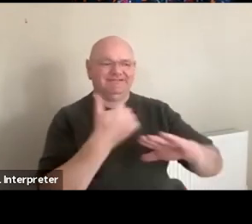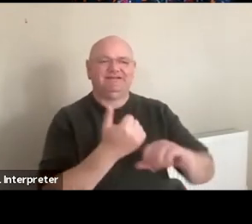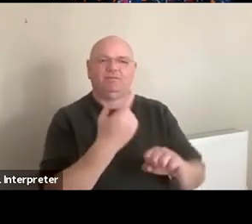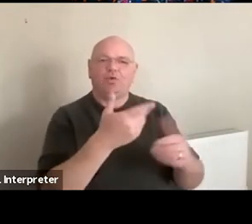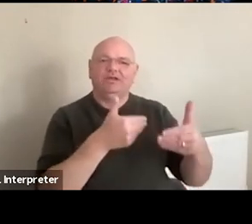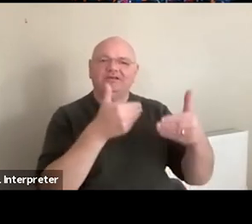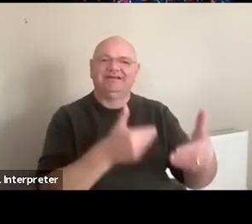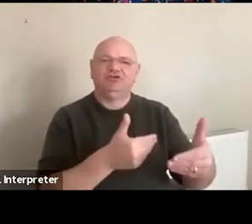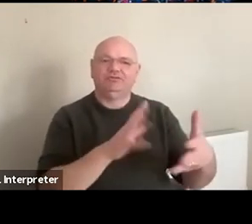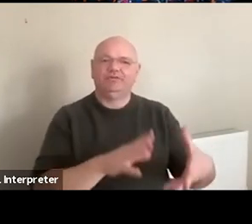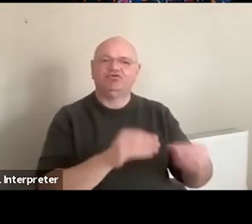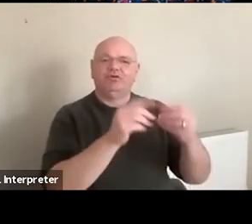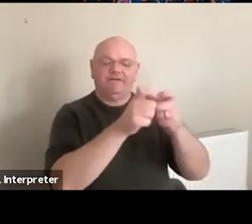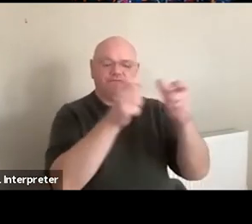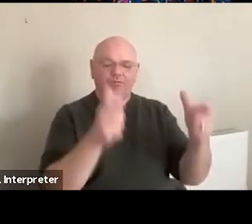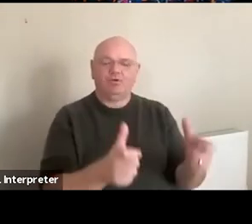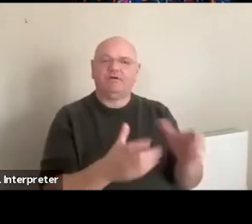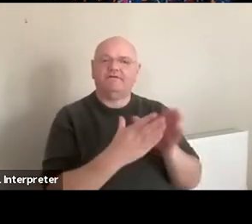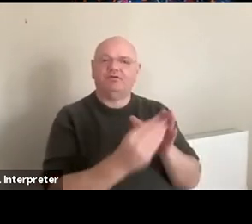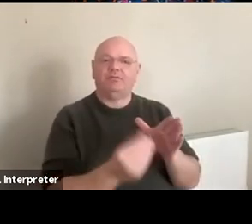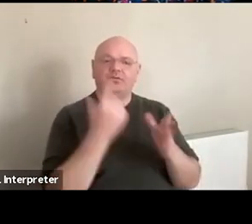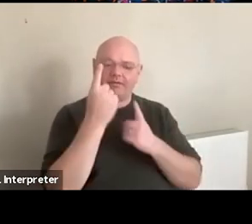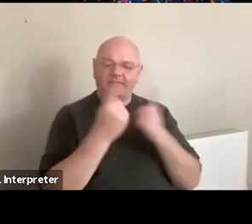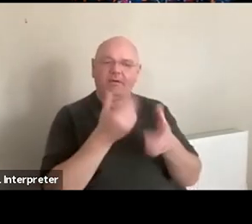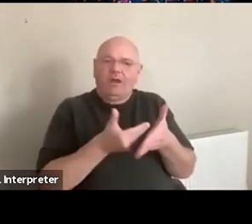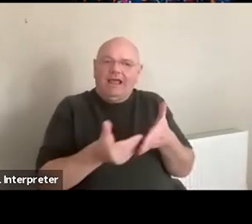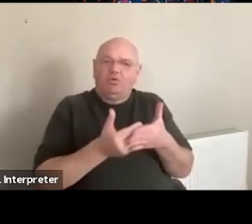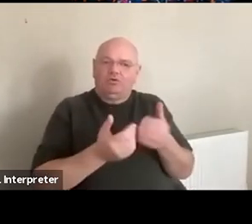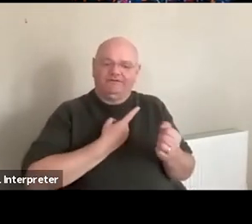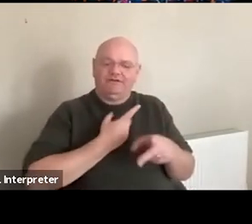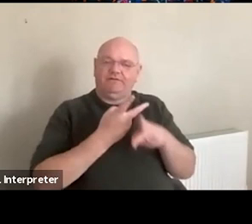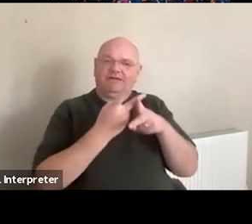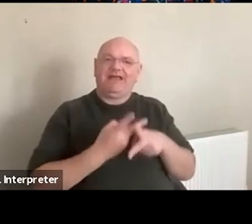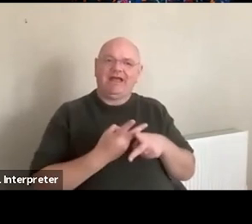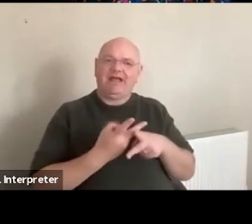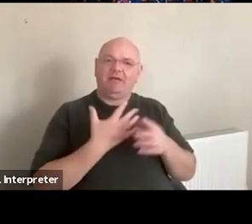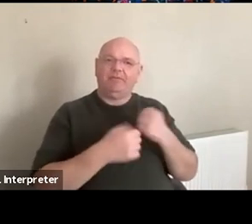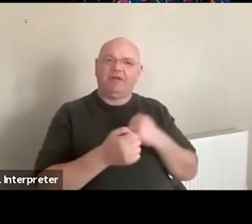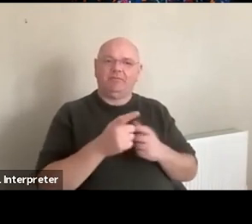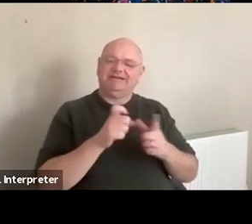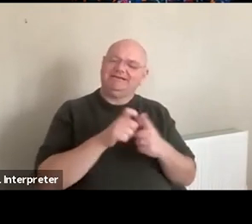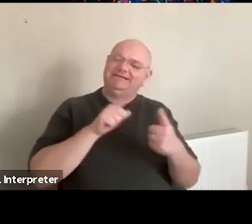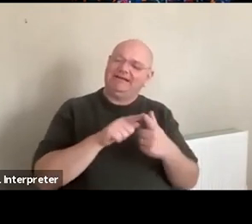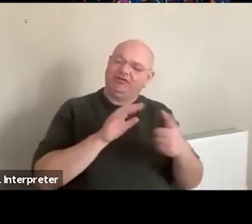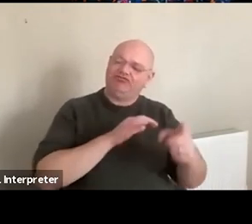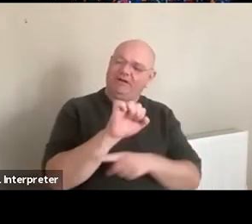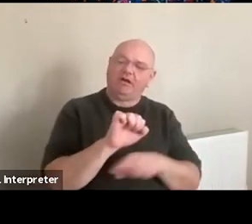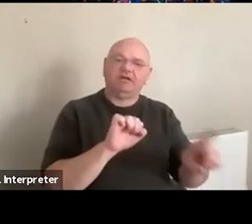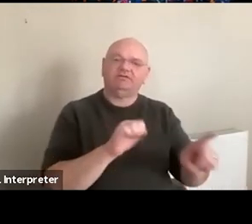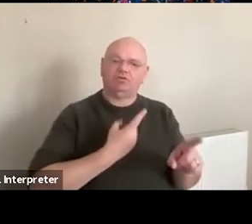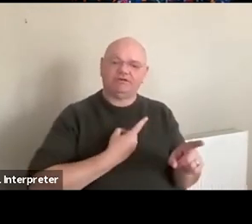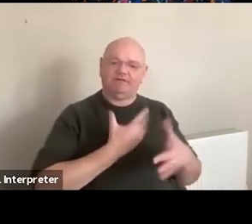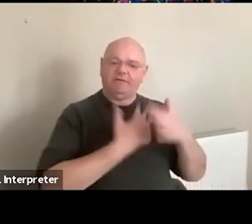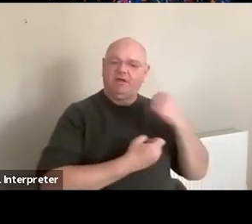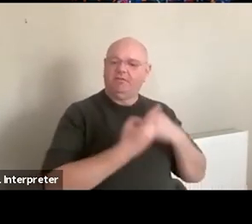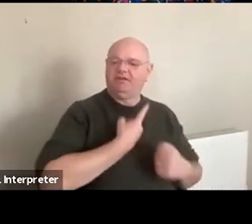when we think about things like, for example, the language of self-care being de-radicalized, the self becoming the individual, but the self was never, as